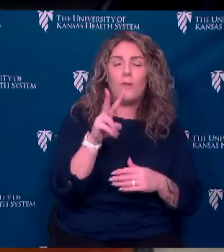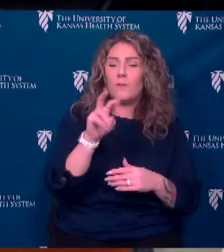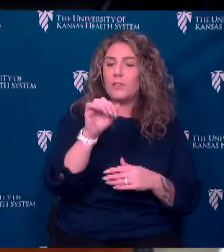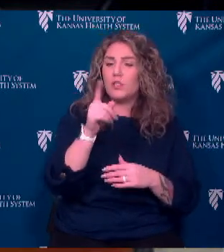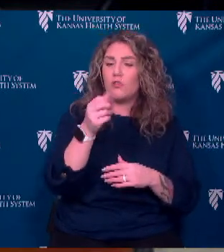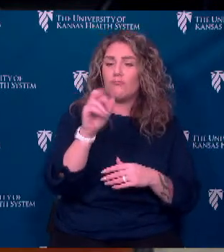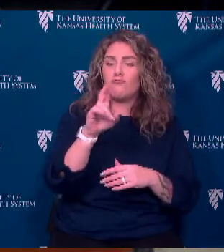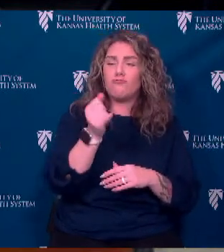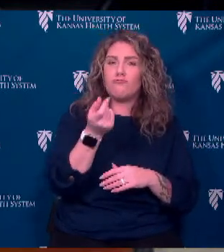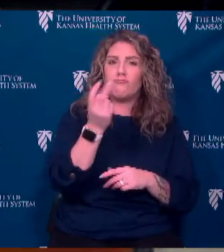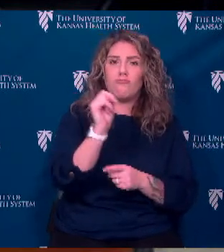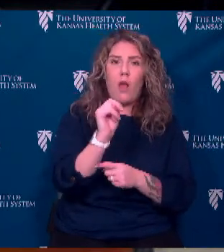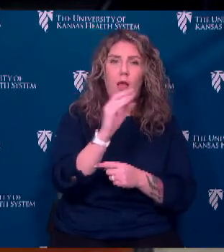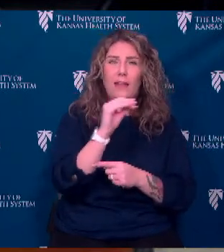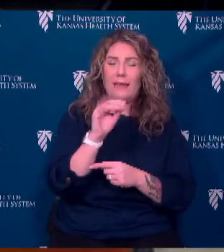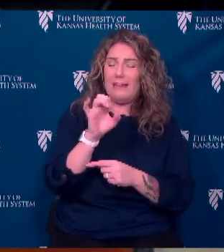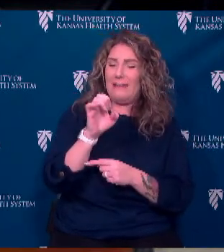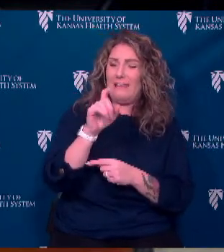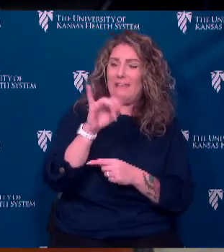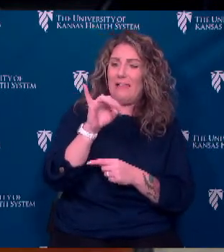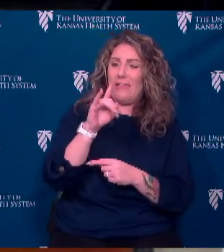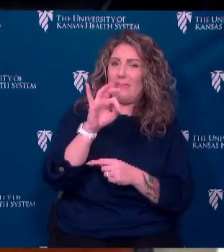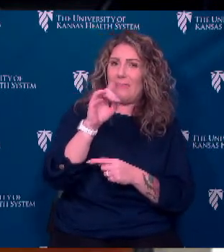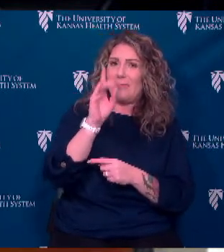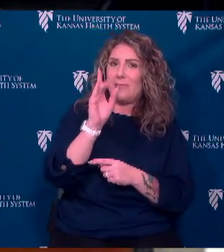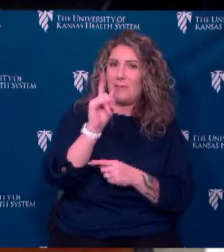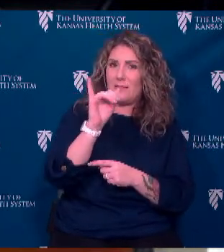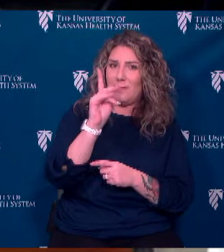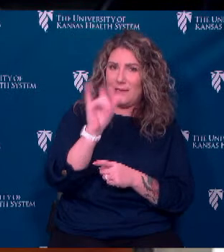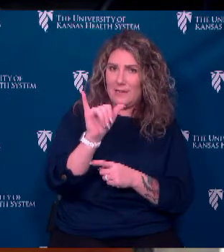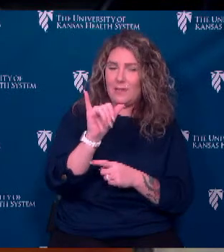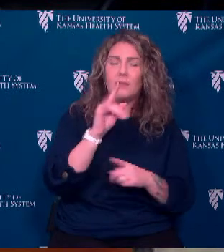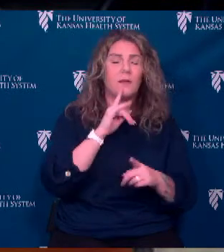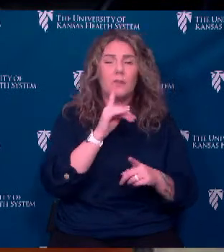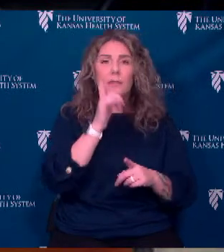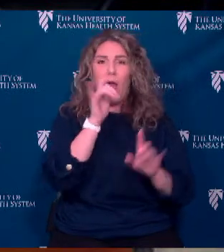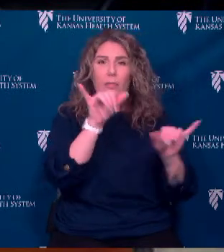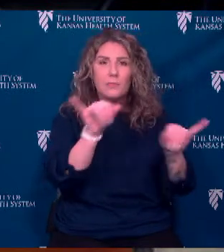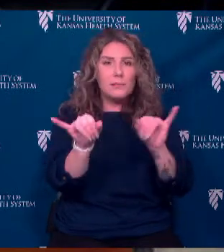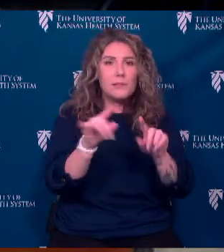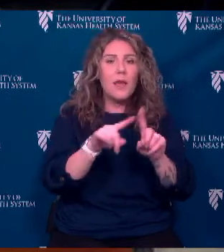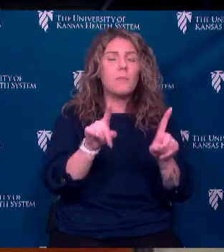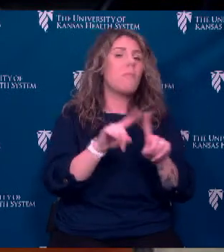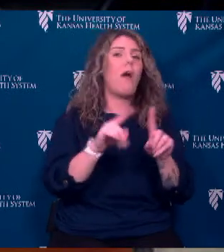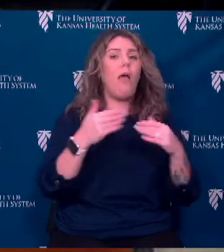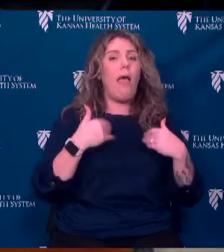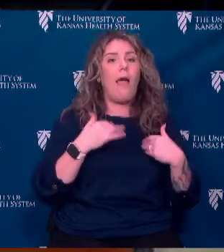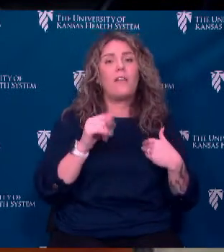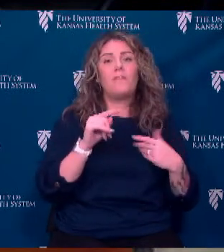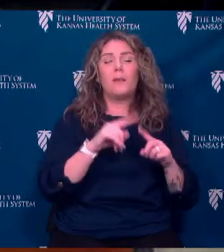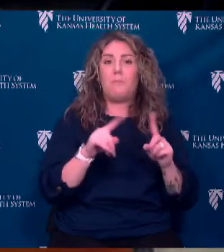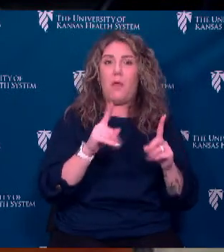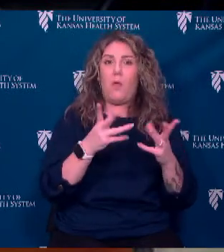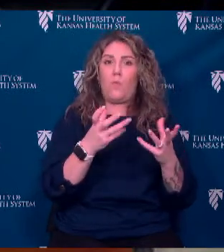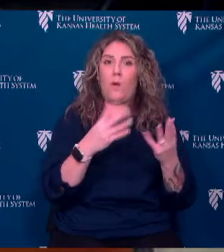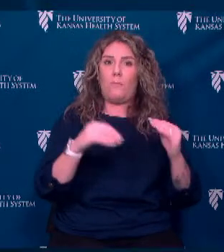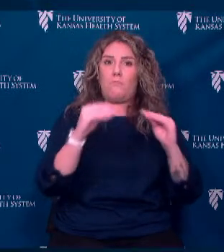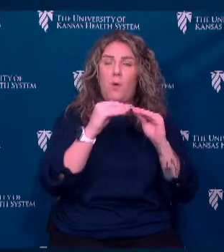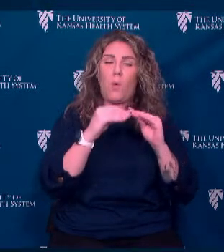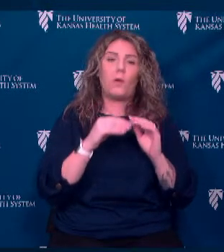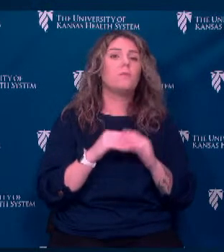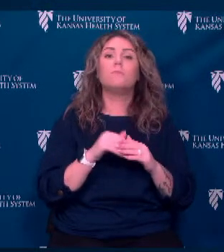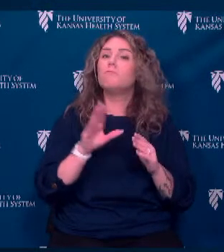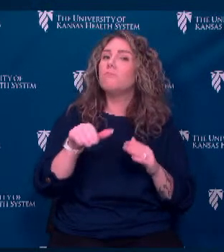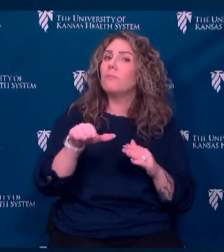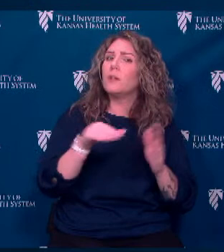from Eli Lilly, but we do have it and certainly would like to have more of it. Dr. Stewart,